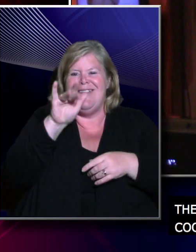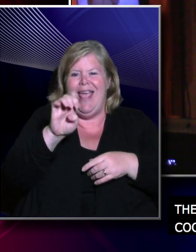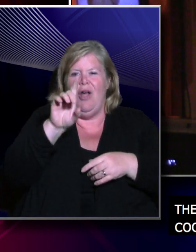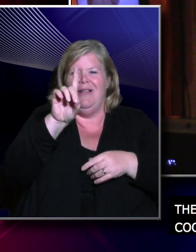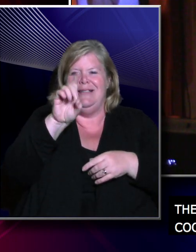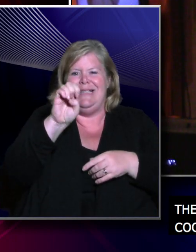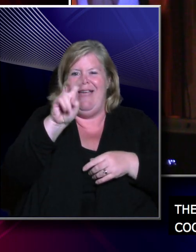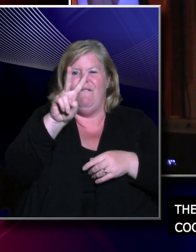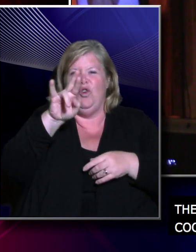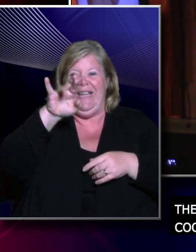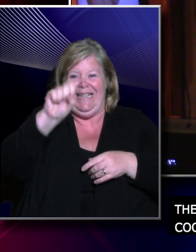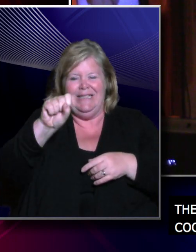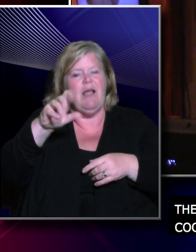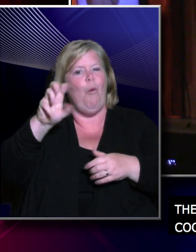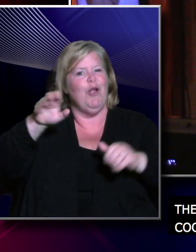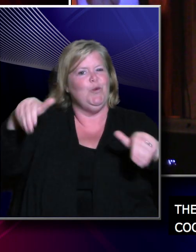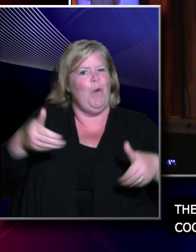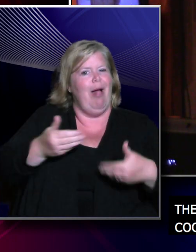him.